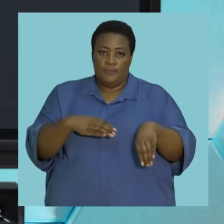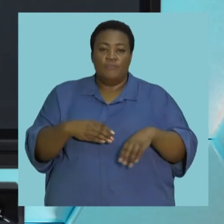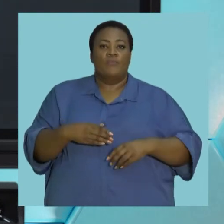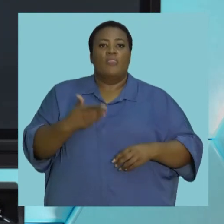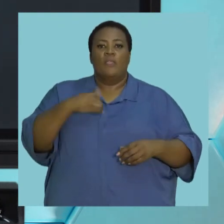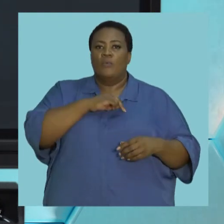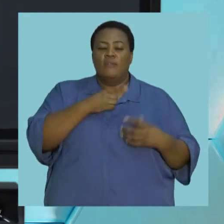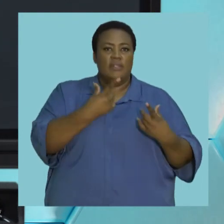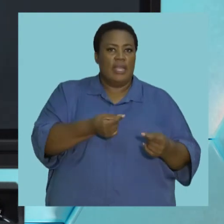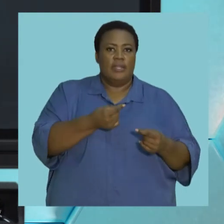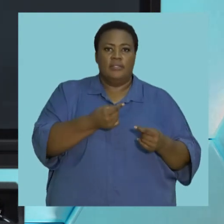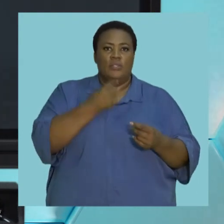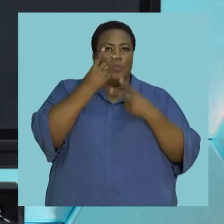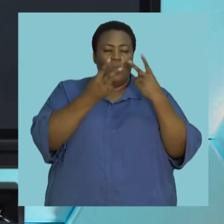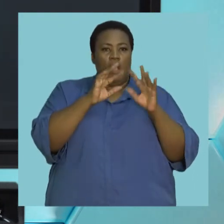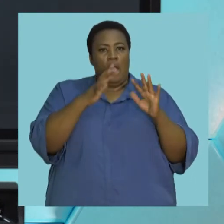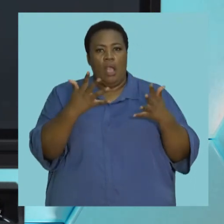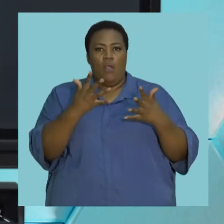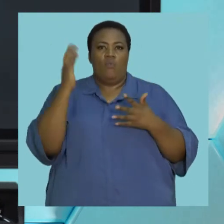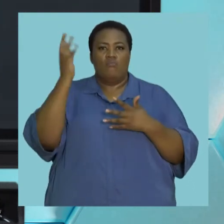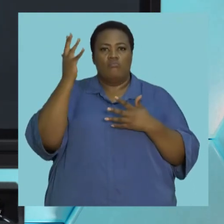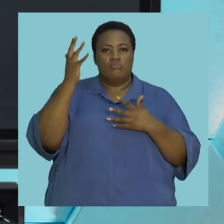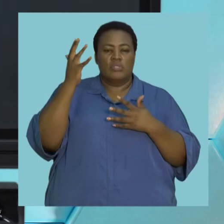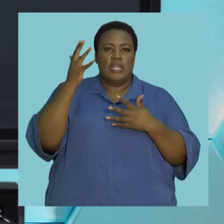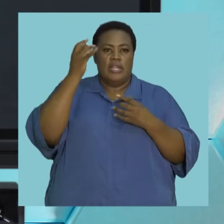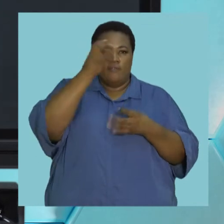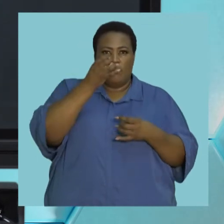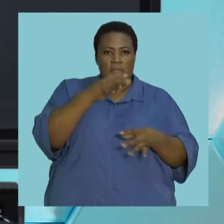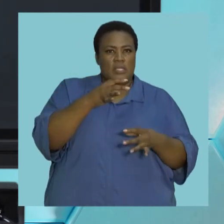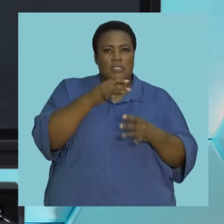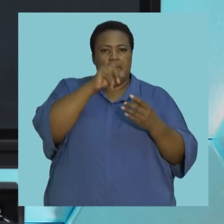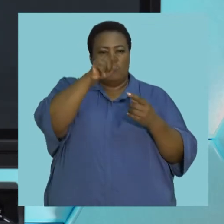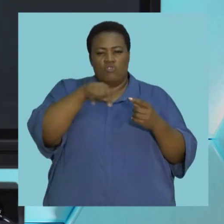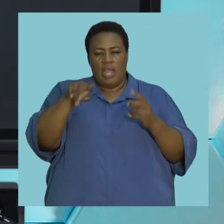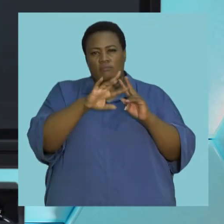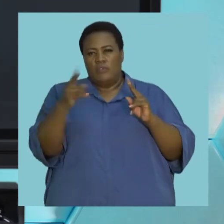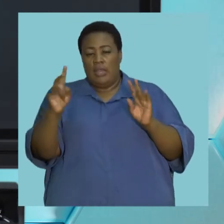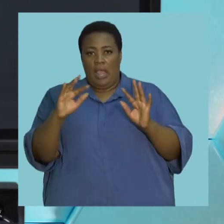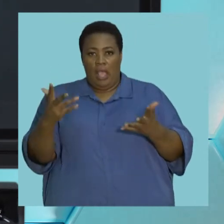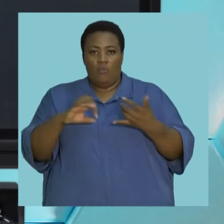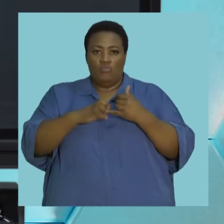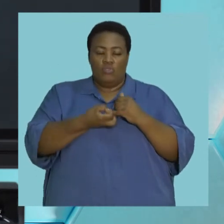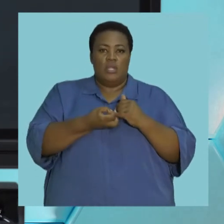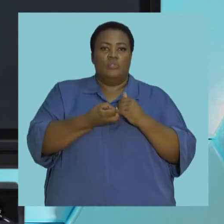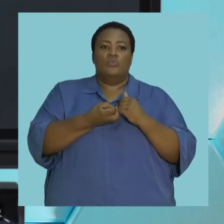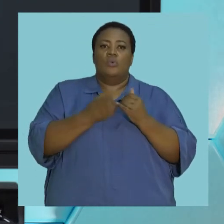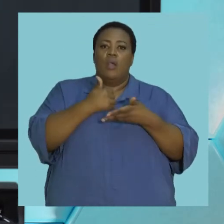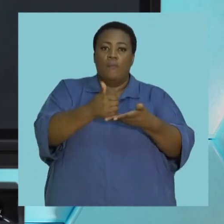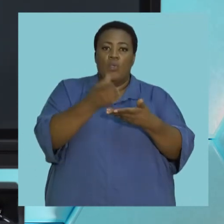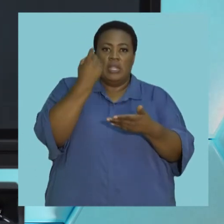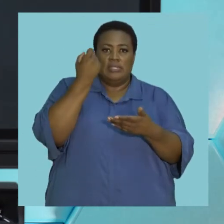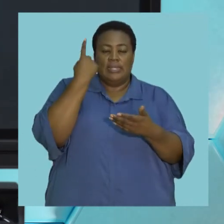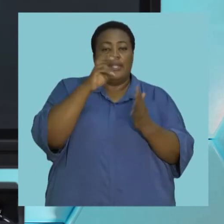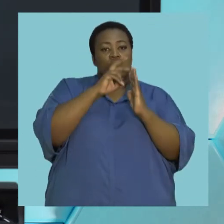activity. Guys, we've done looking at how to present information. We've looked at types of graphs. I've tried to help you